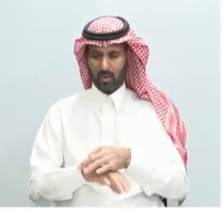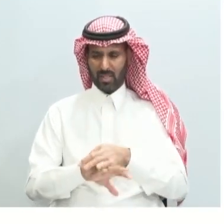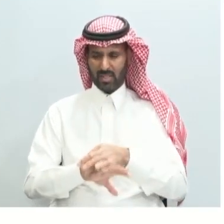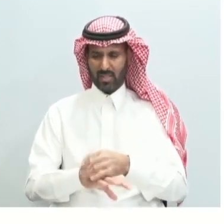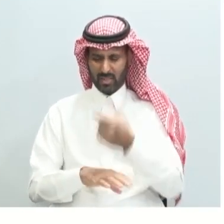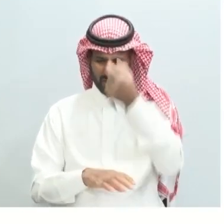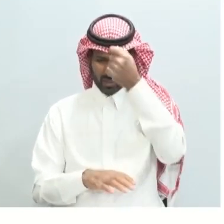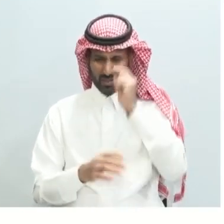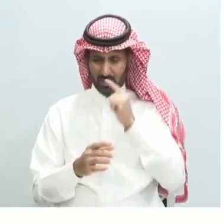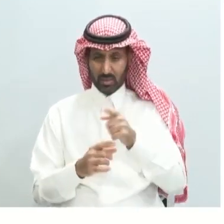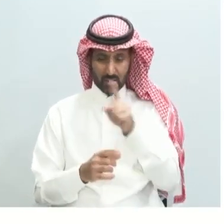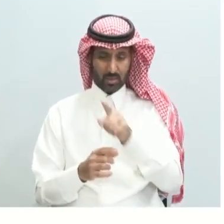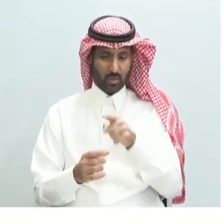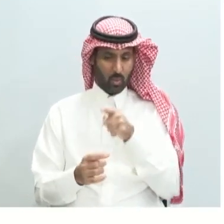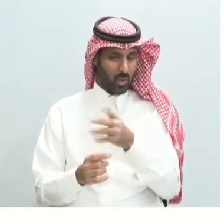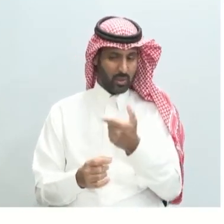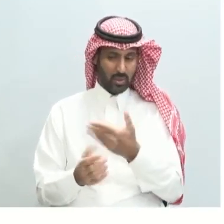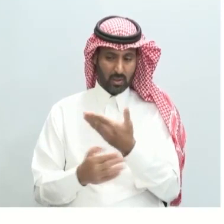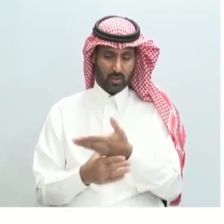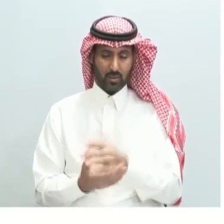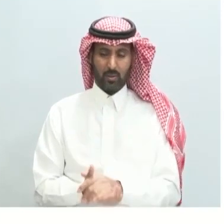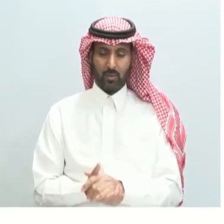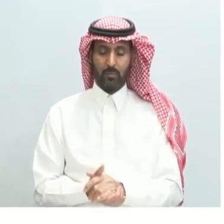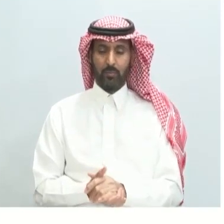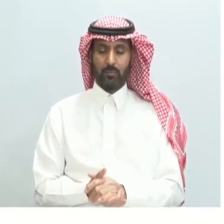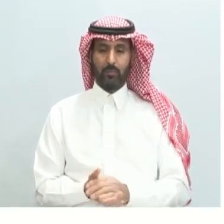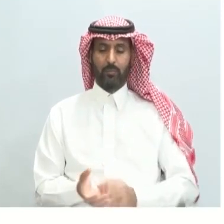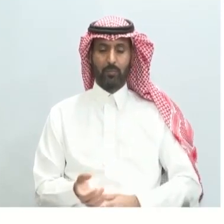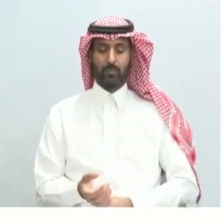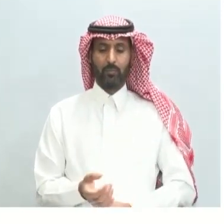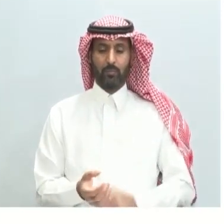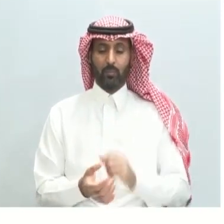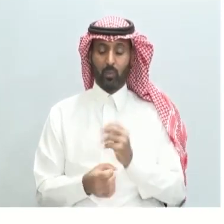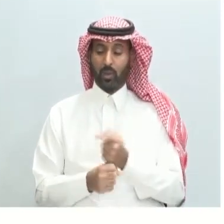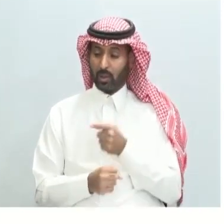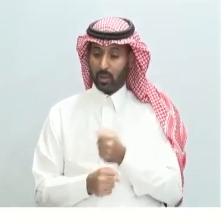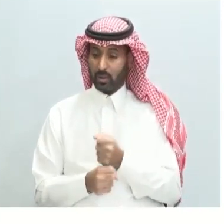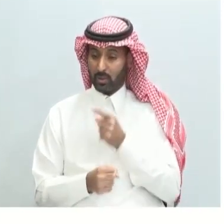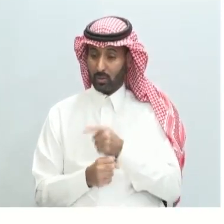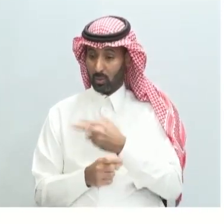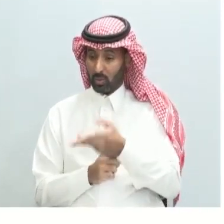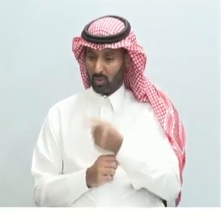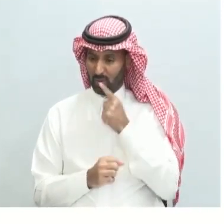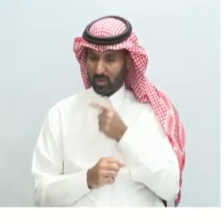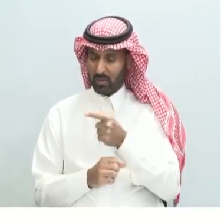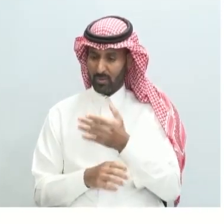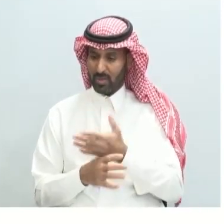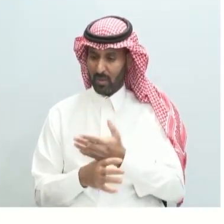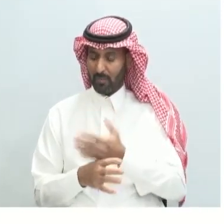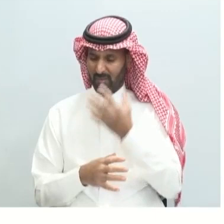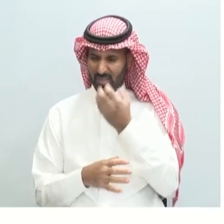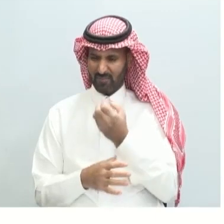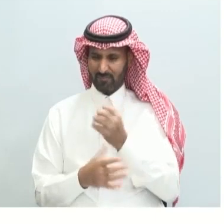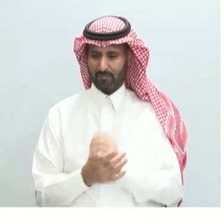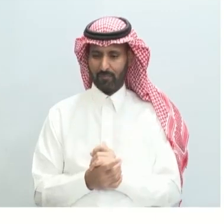we can make question about what are the things that they did to have this pain.